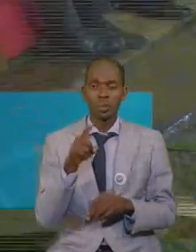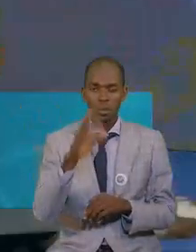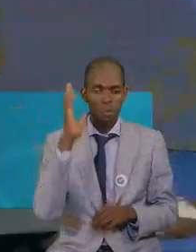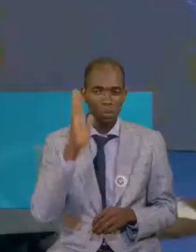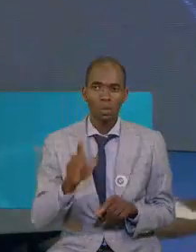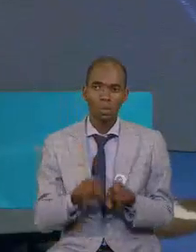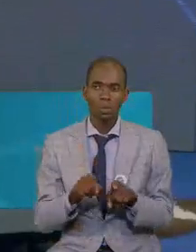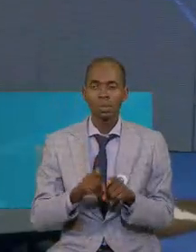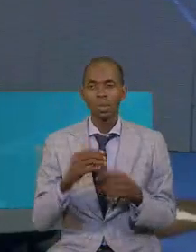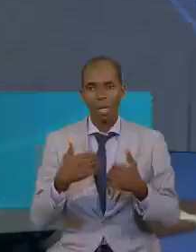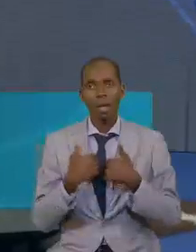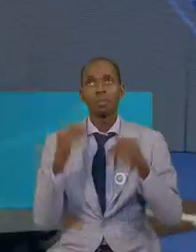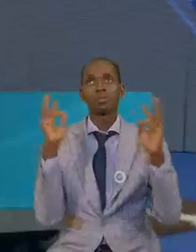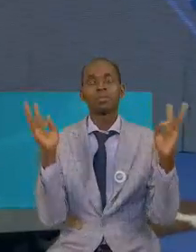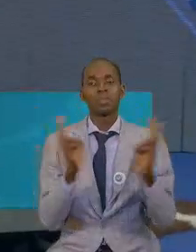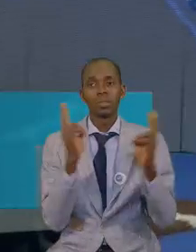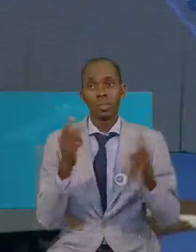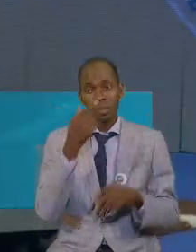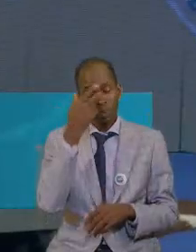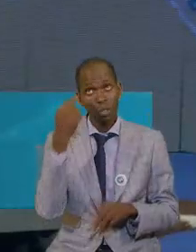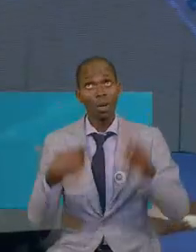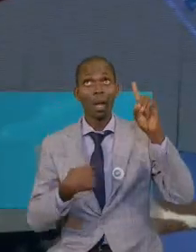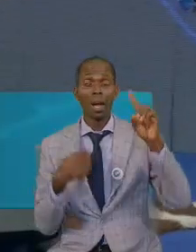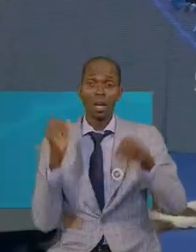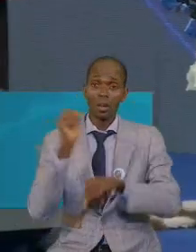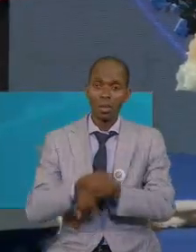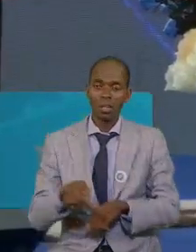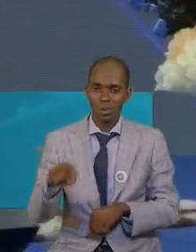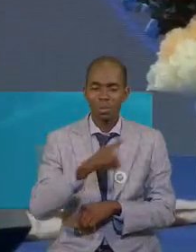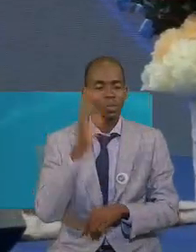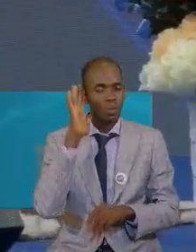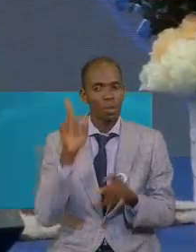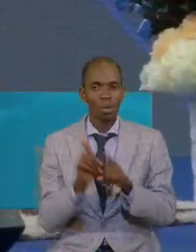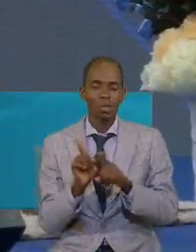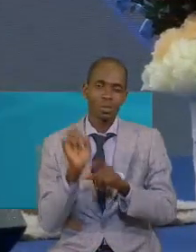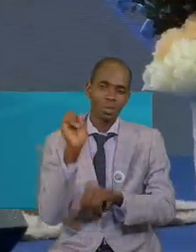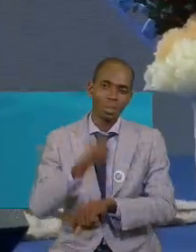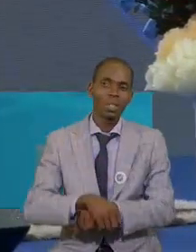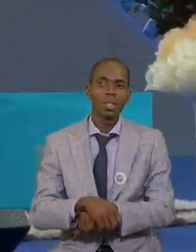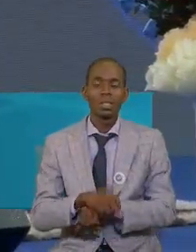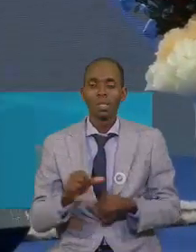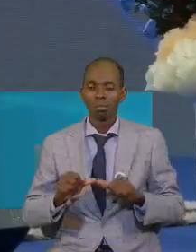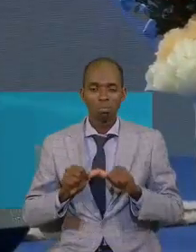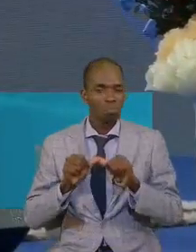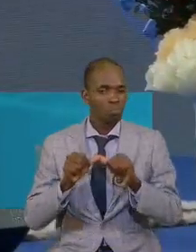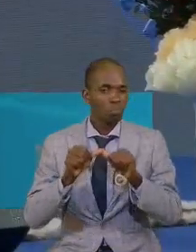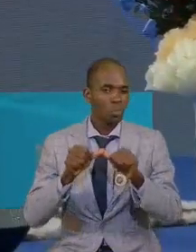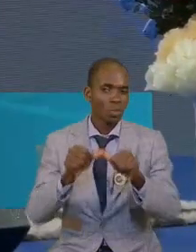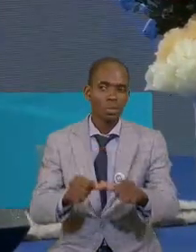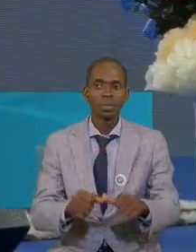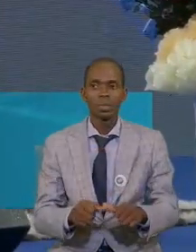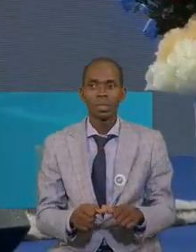Because I conquer, you will conquer. perpetually,